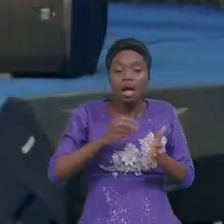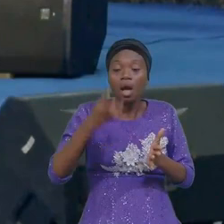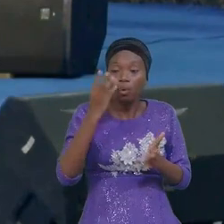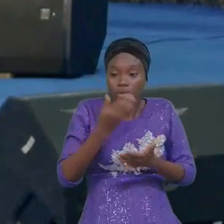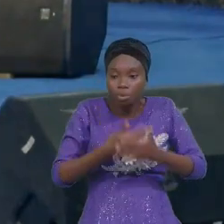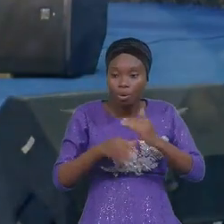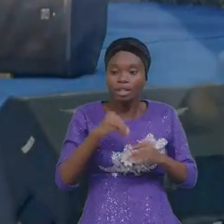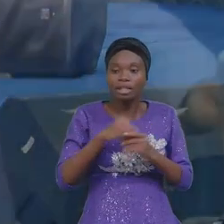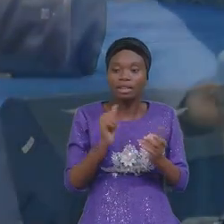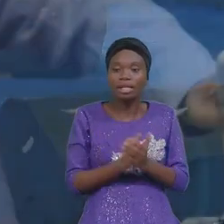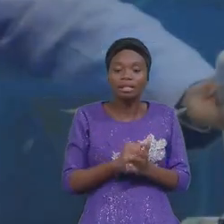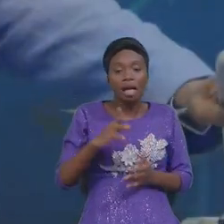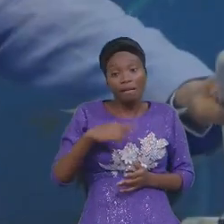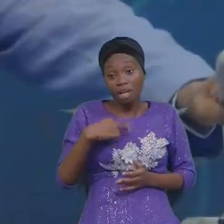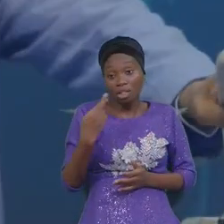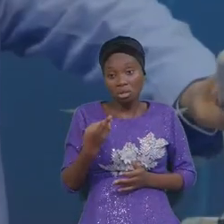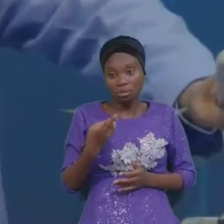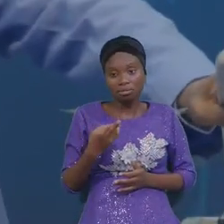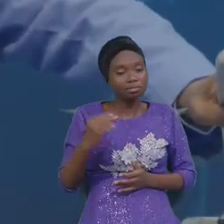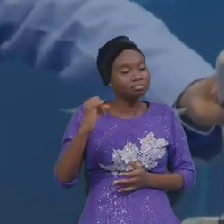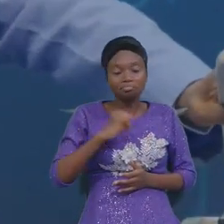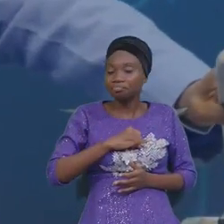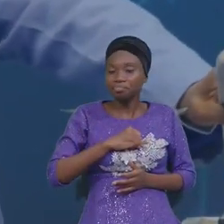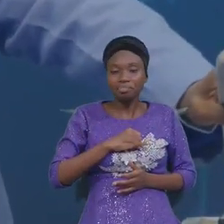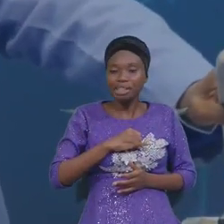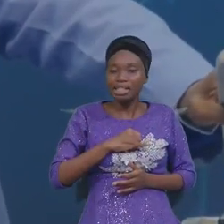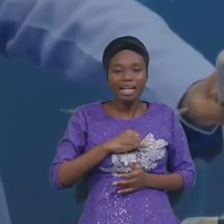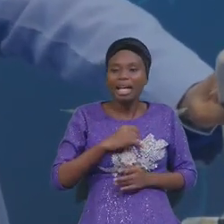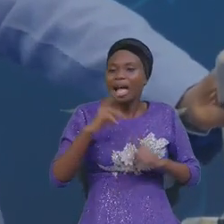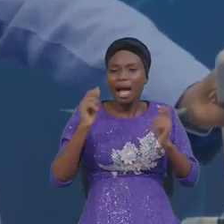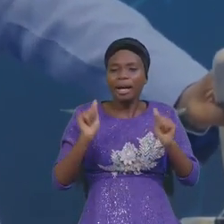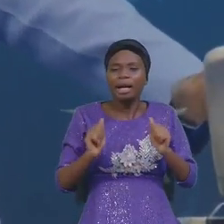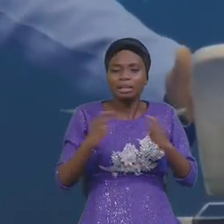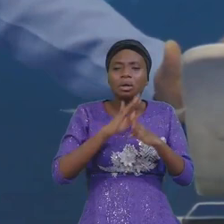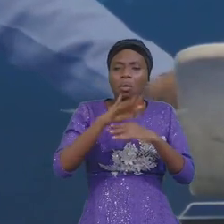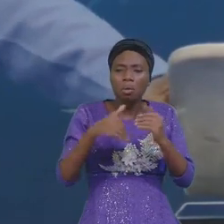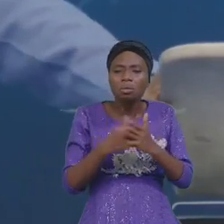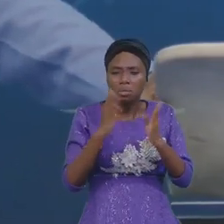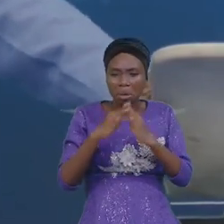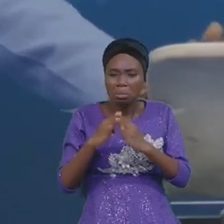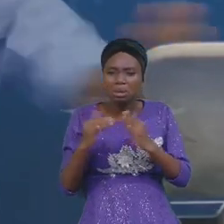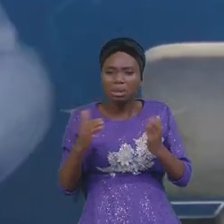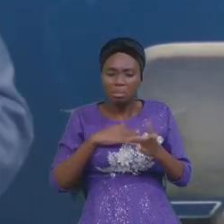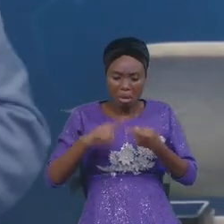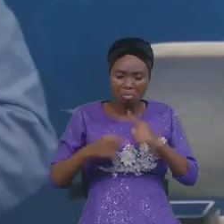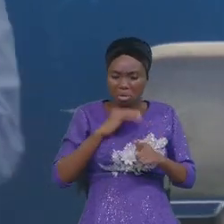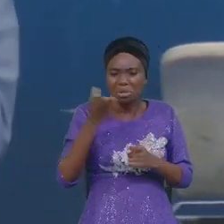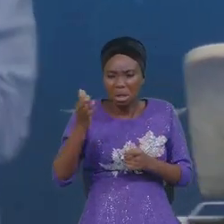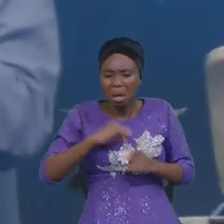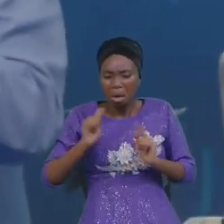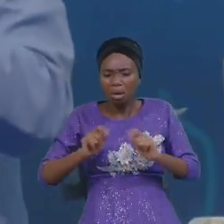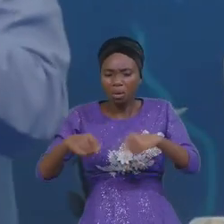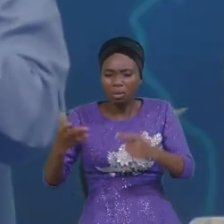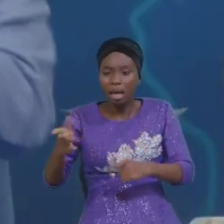that religion, I can attend all the meetings, my friend is inviting me, I can go there, but